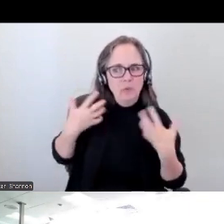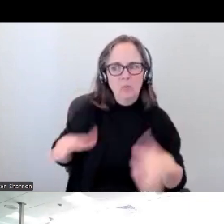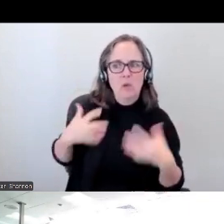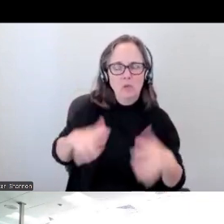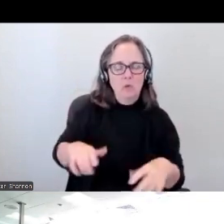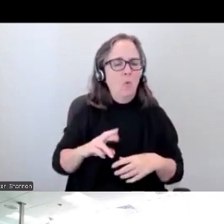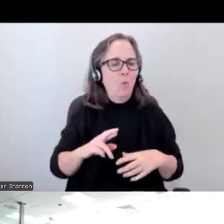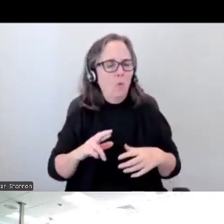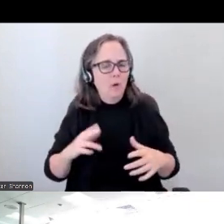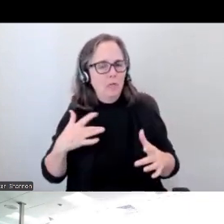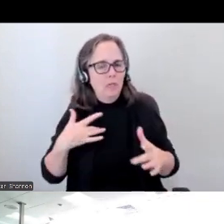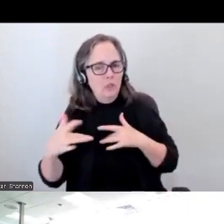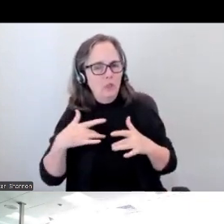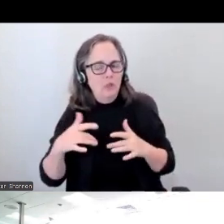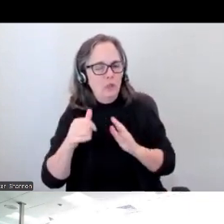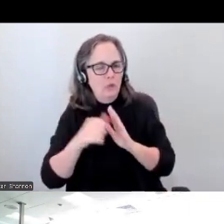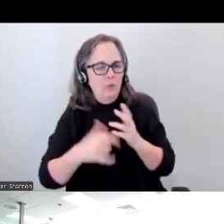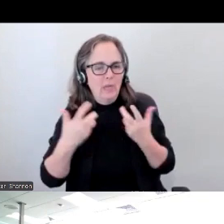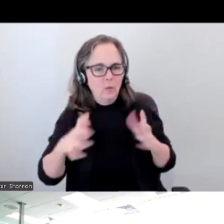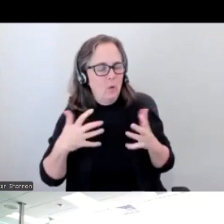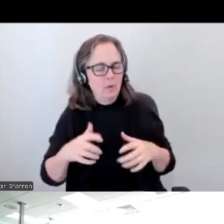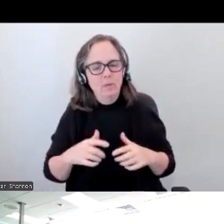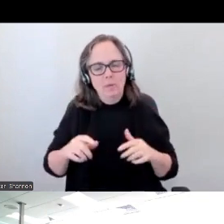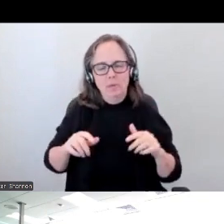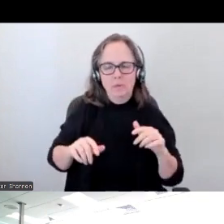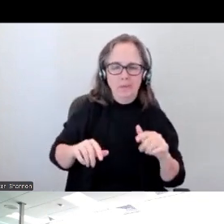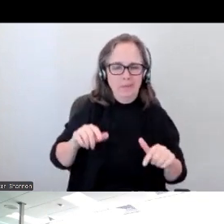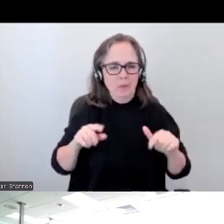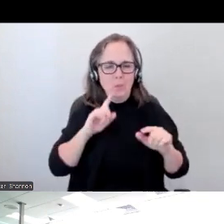fear or concerns about having surgery, etc. So